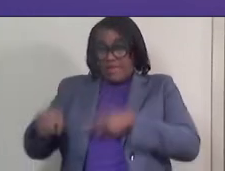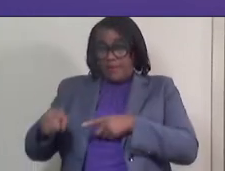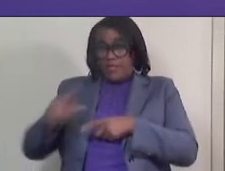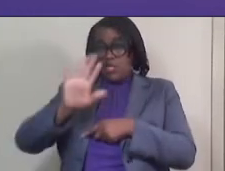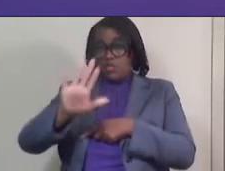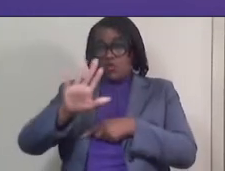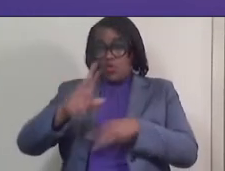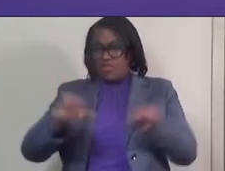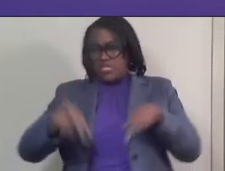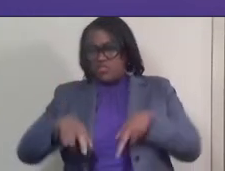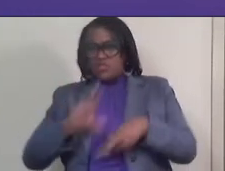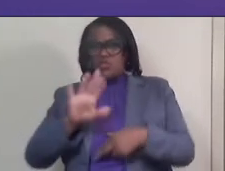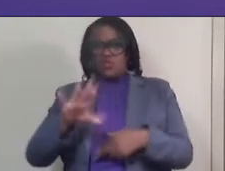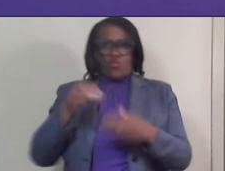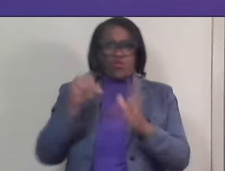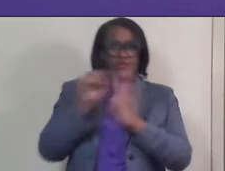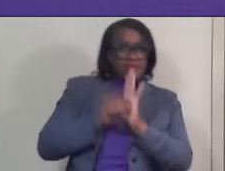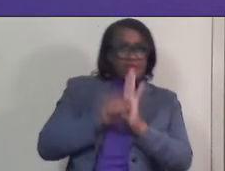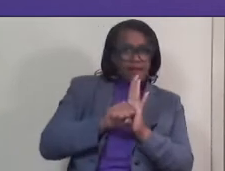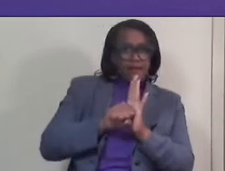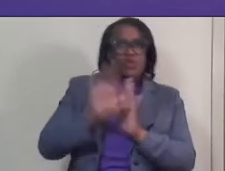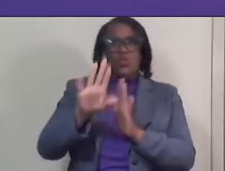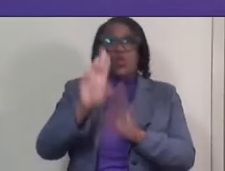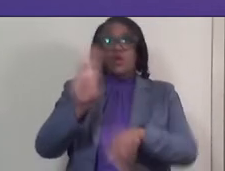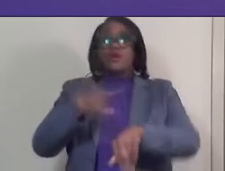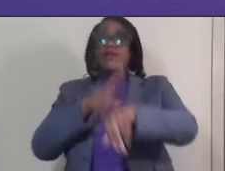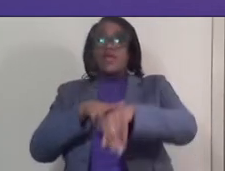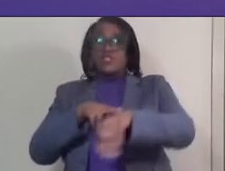region, your state, and your nation?